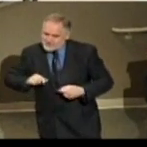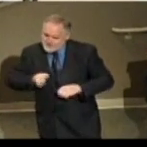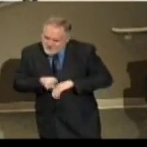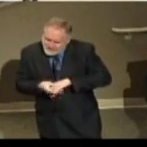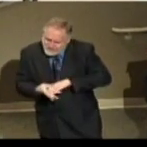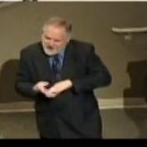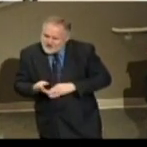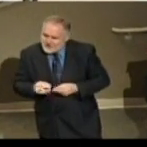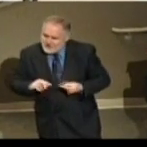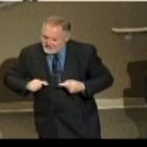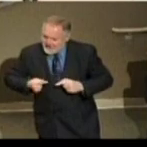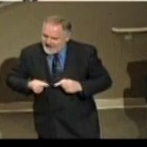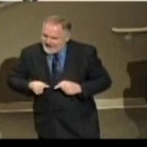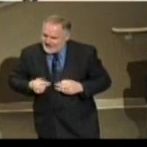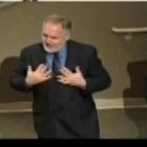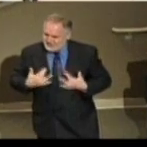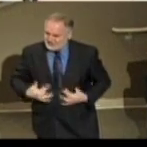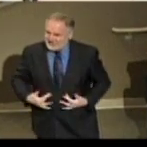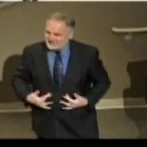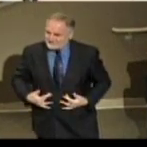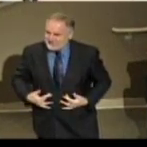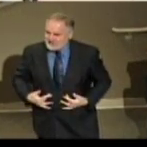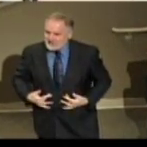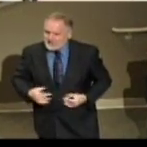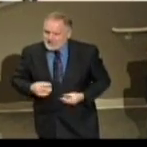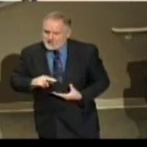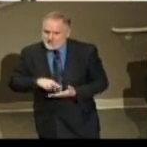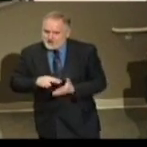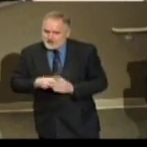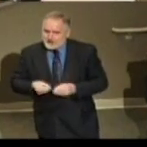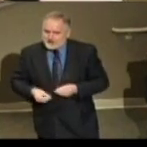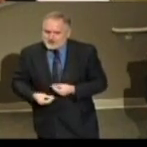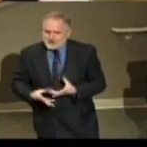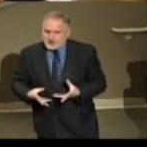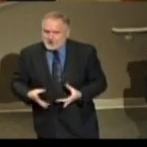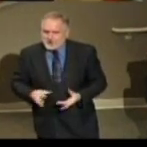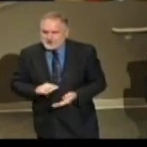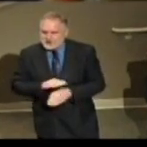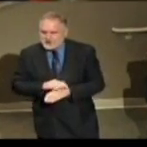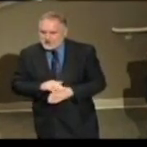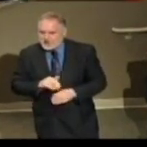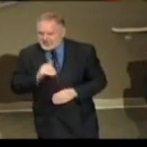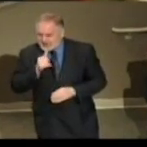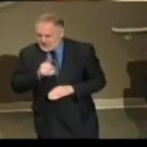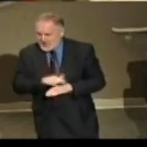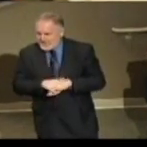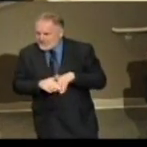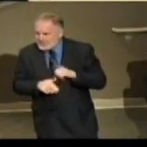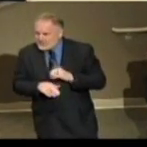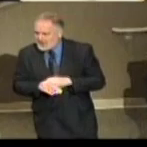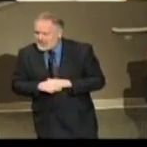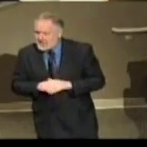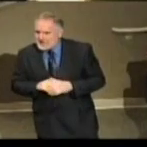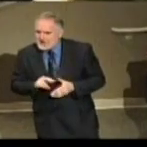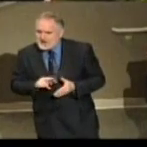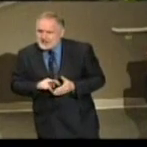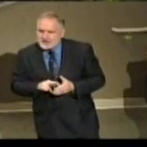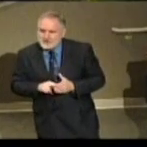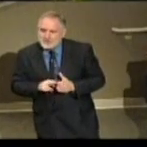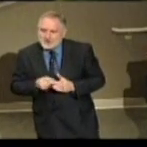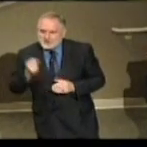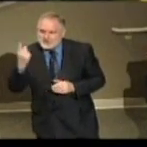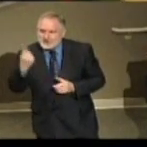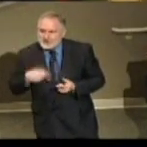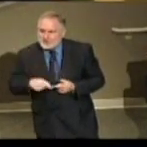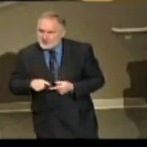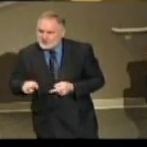and distress on him. It means to cause him discomfort. You understand, the day you got